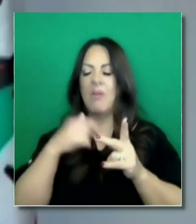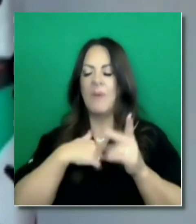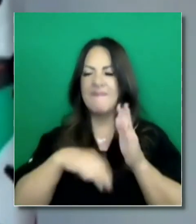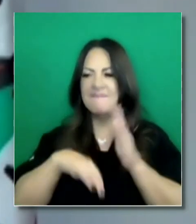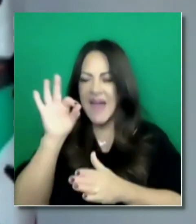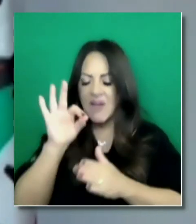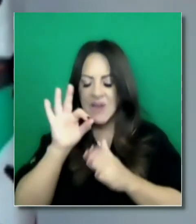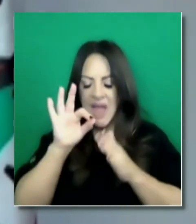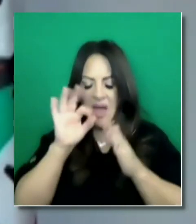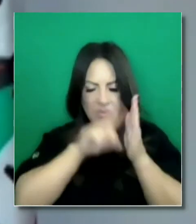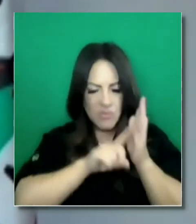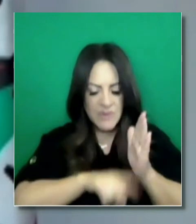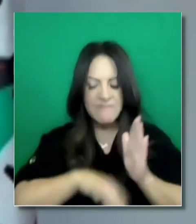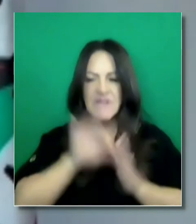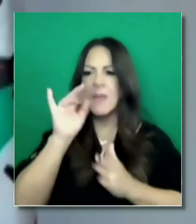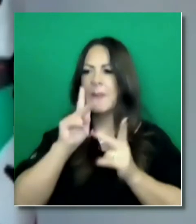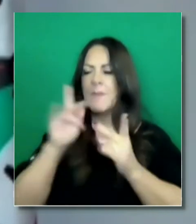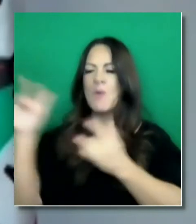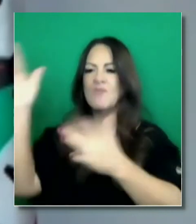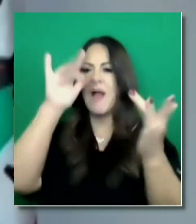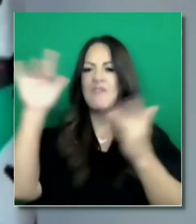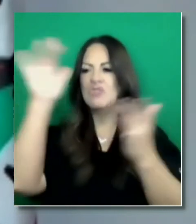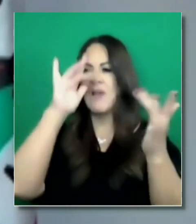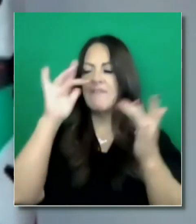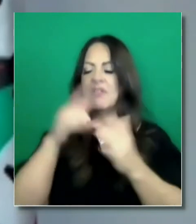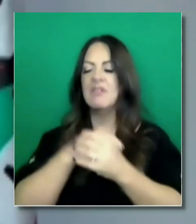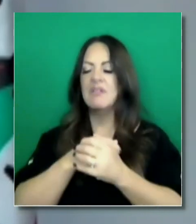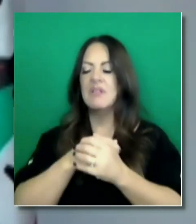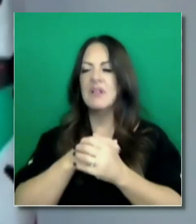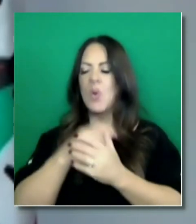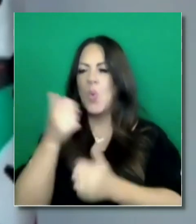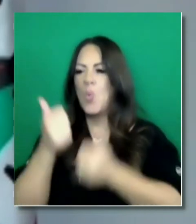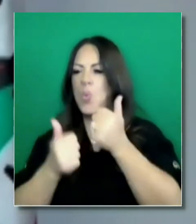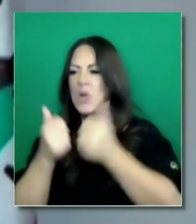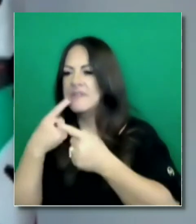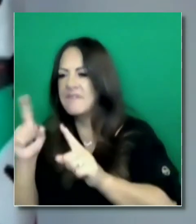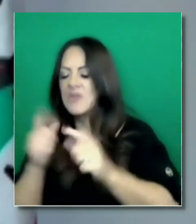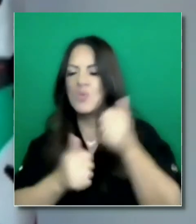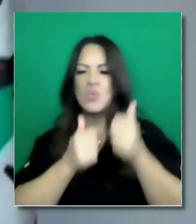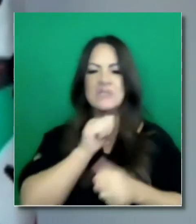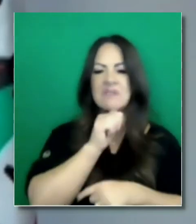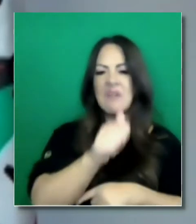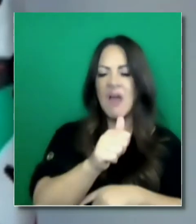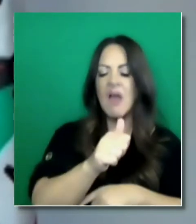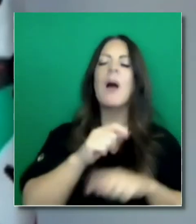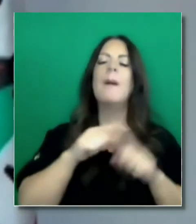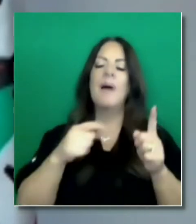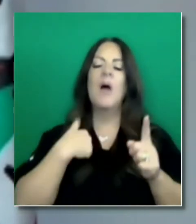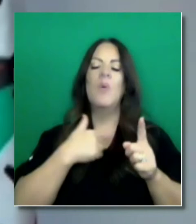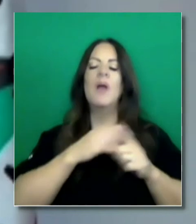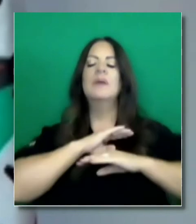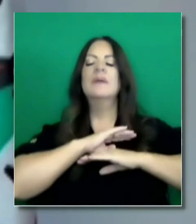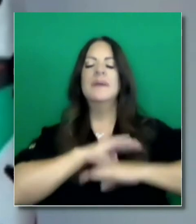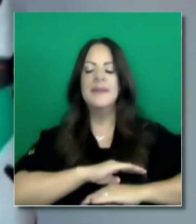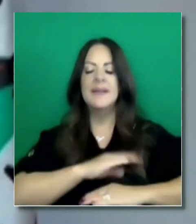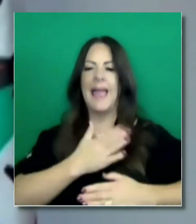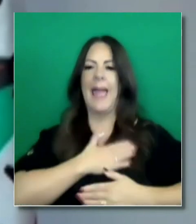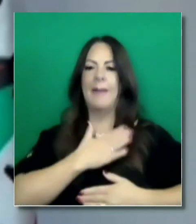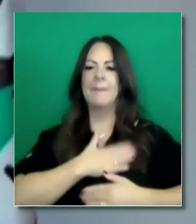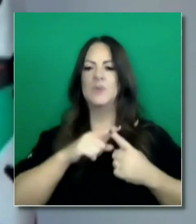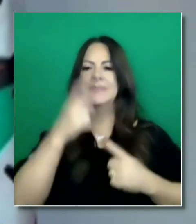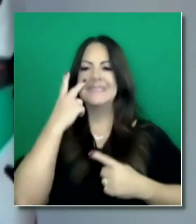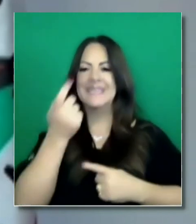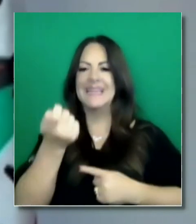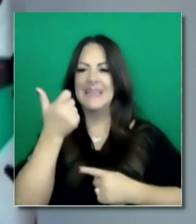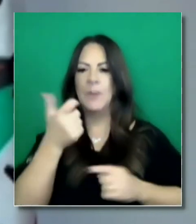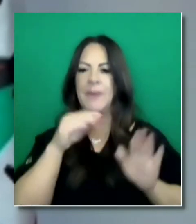sense of where this was being effective and where it wasn't. And frankly, we're pleased to see a little bit of a plateau because the